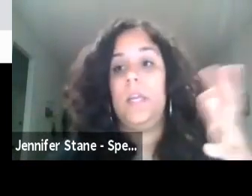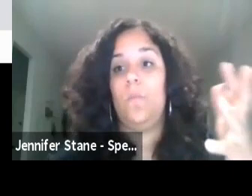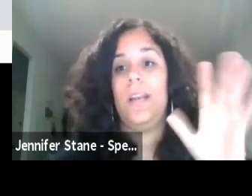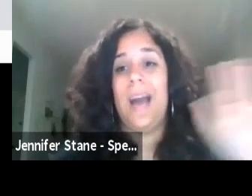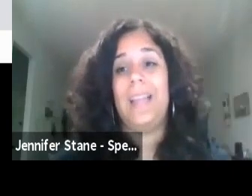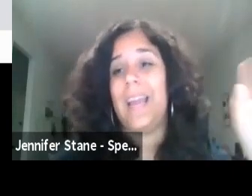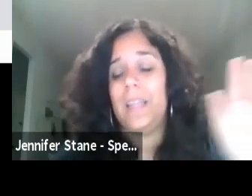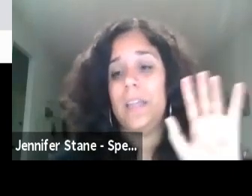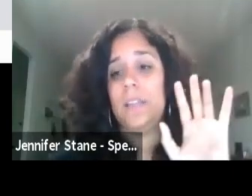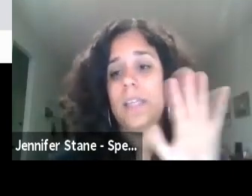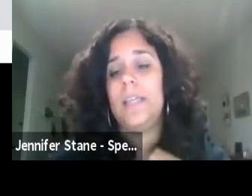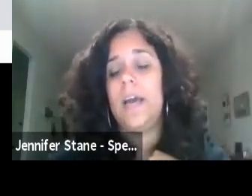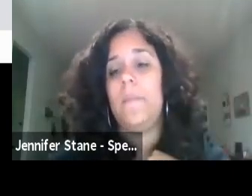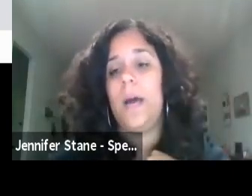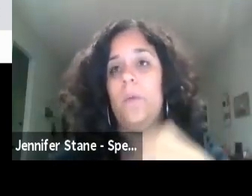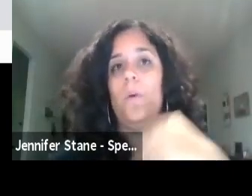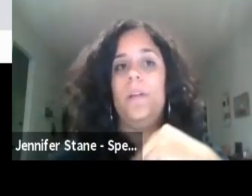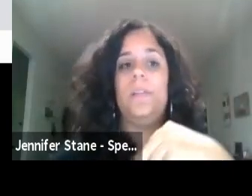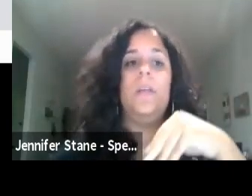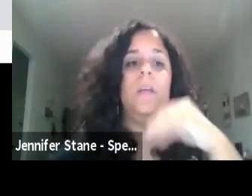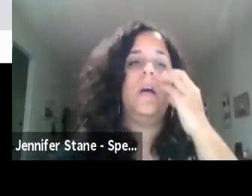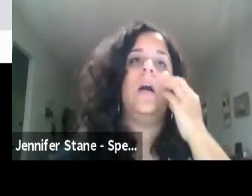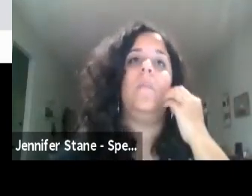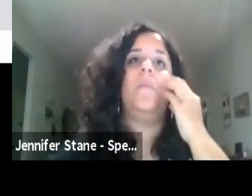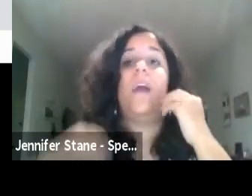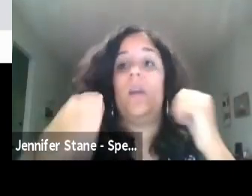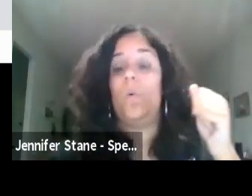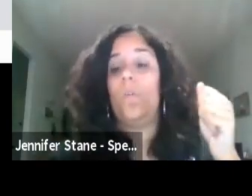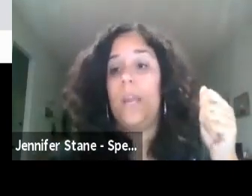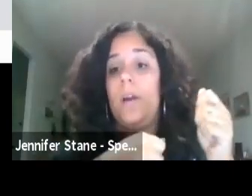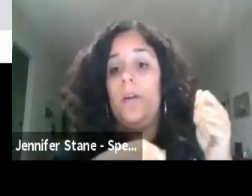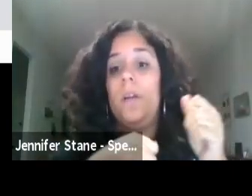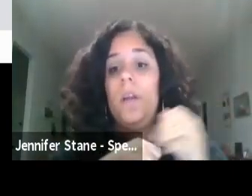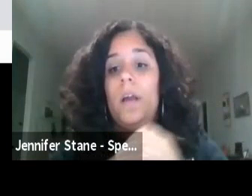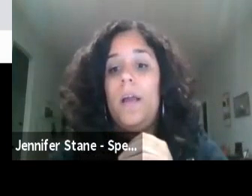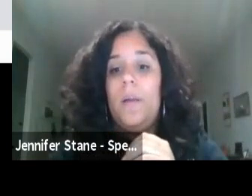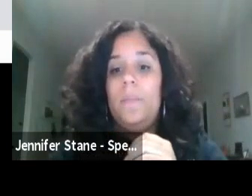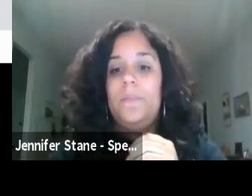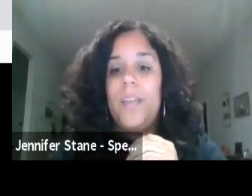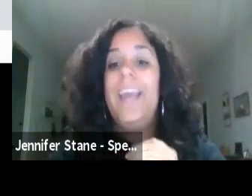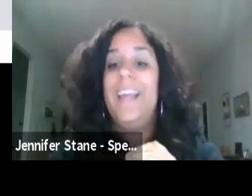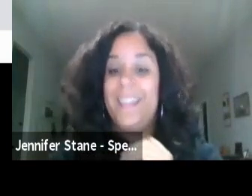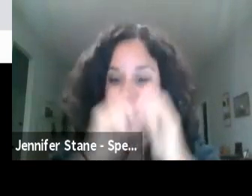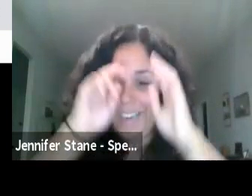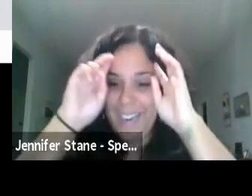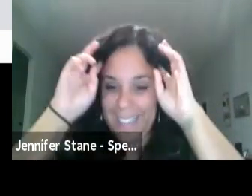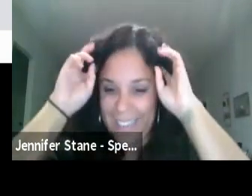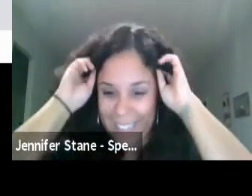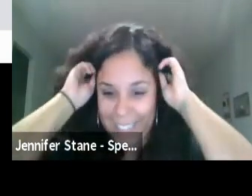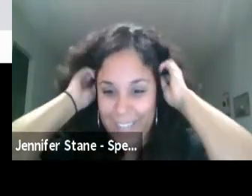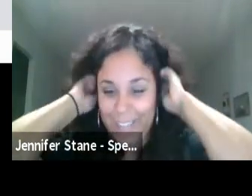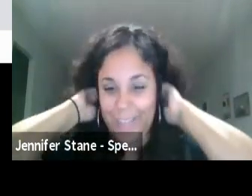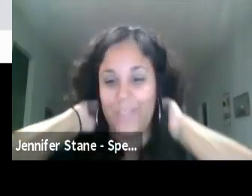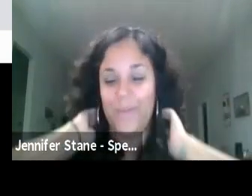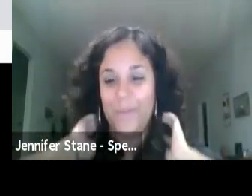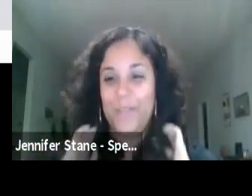on anyone. I like these anytime I was providing oral care. There is,